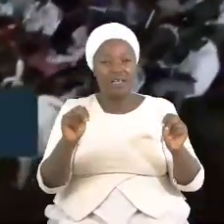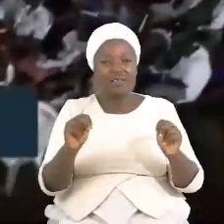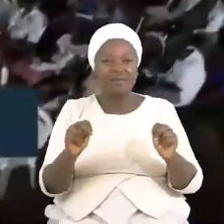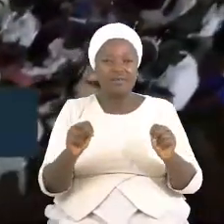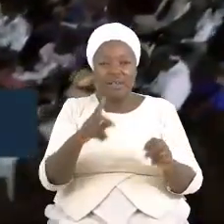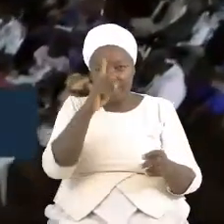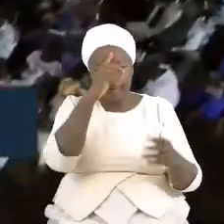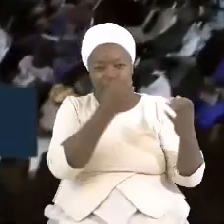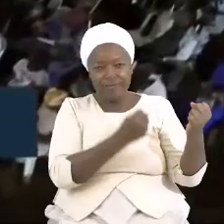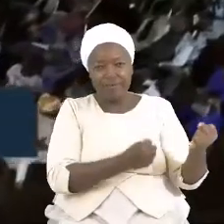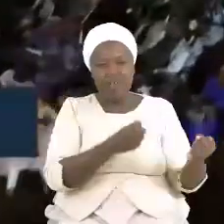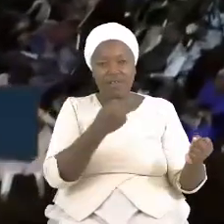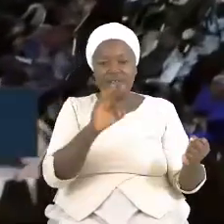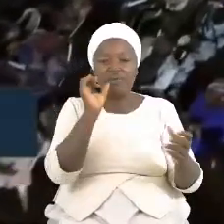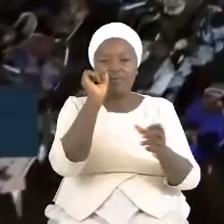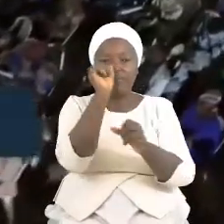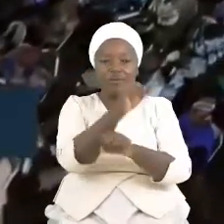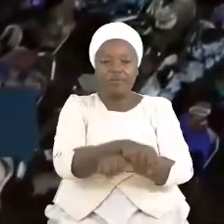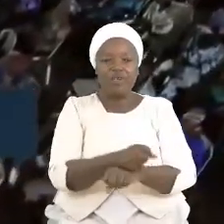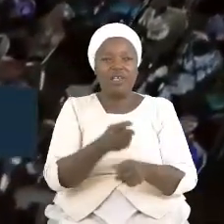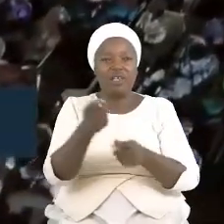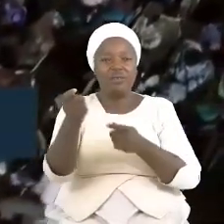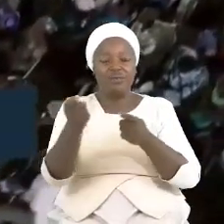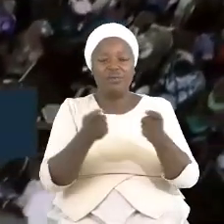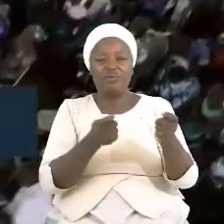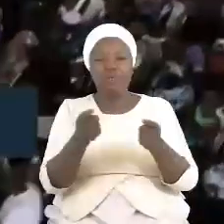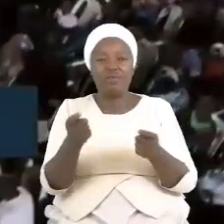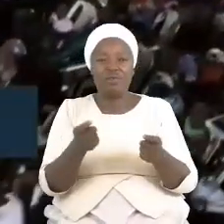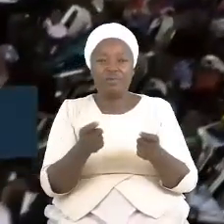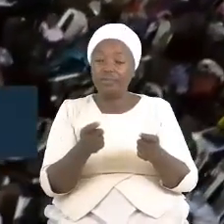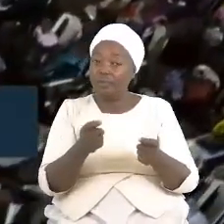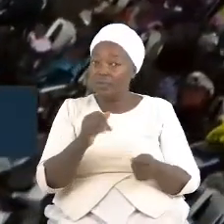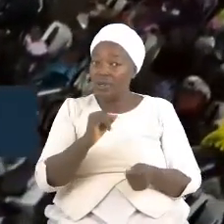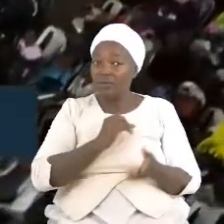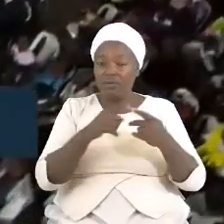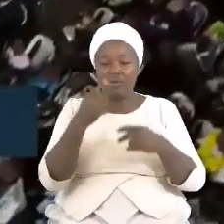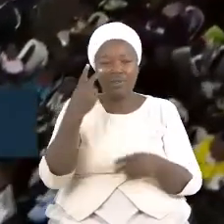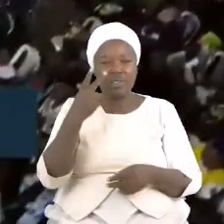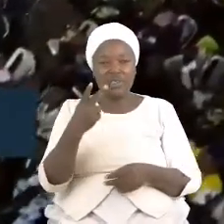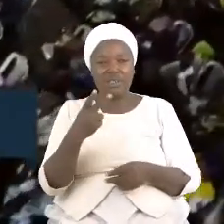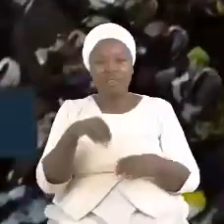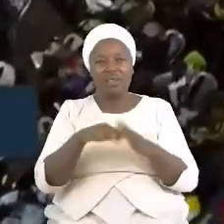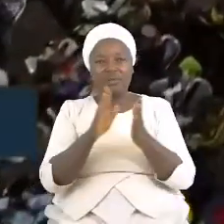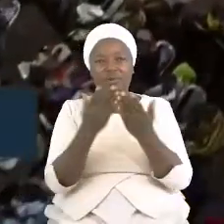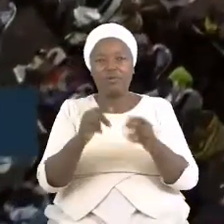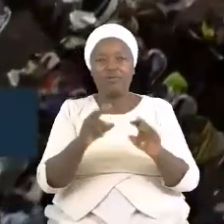prevailing dominion. I want you to look at Matthew again,